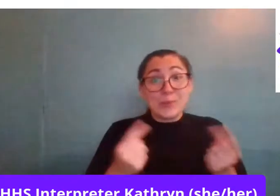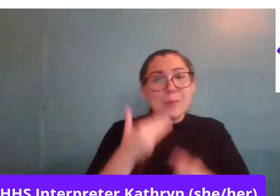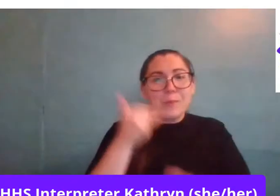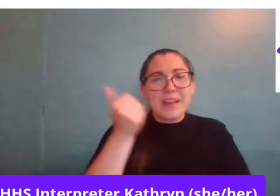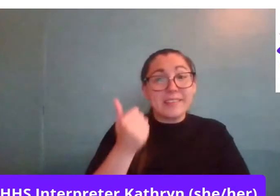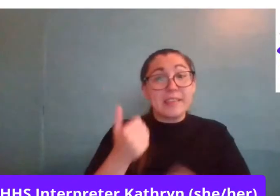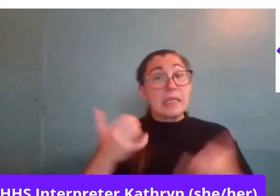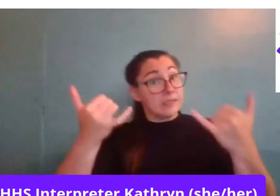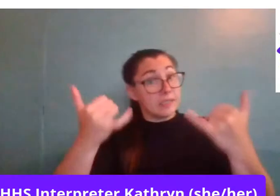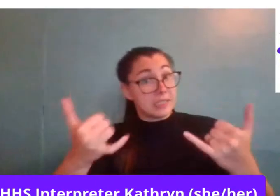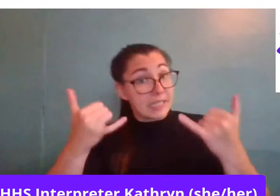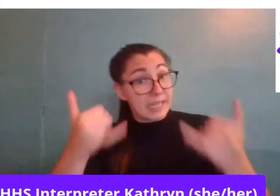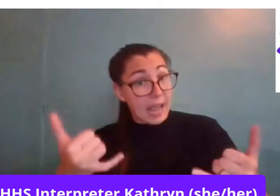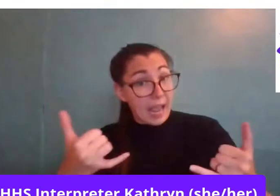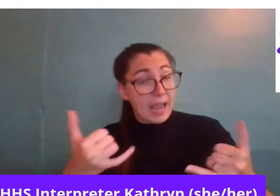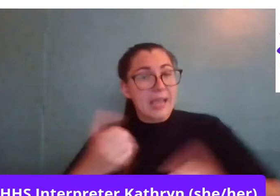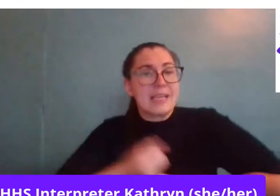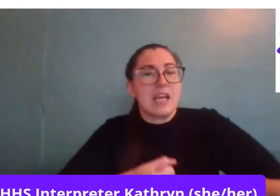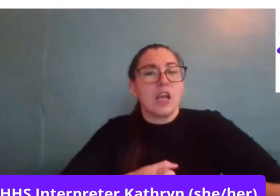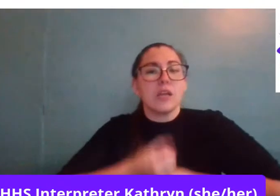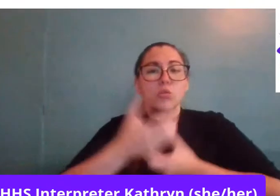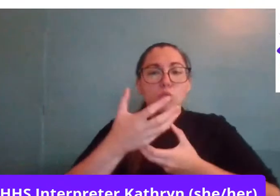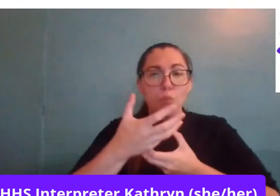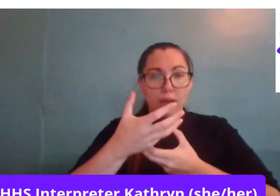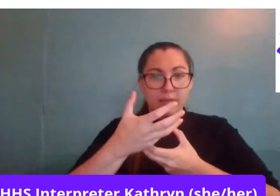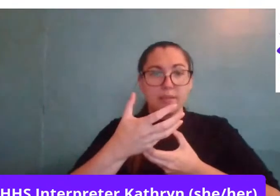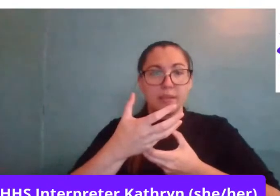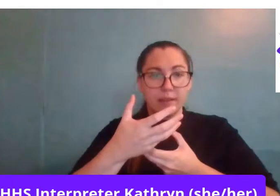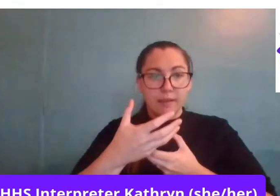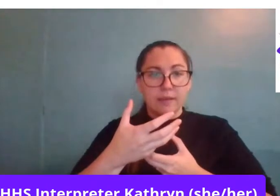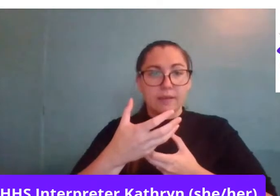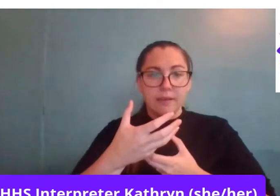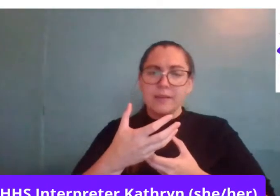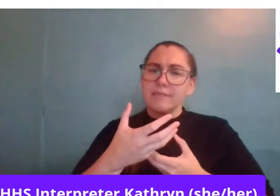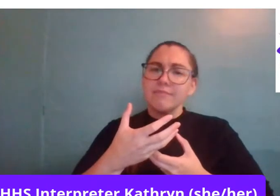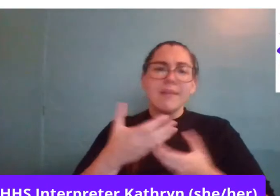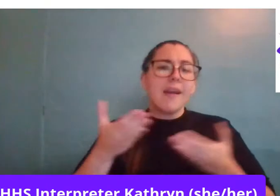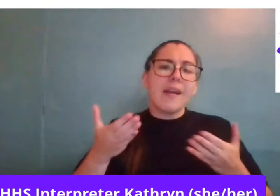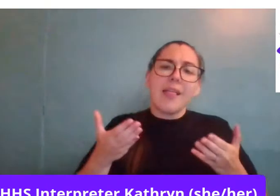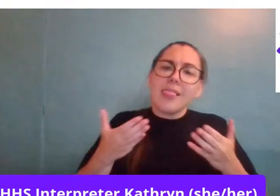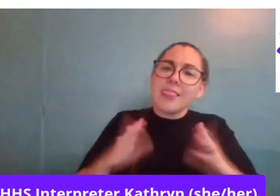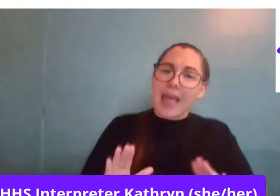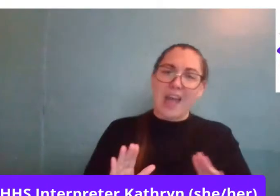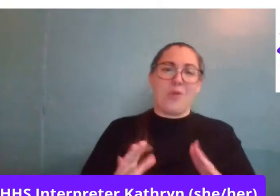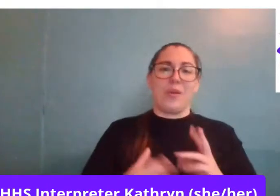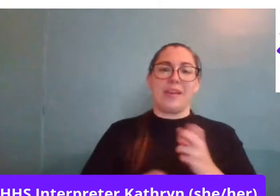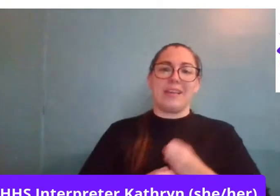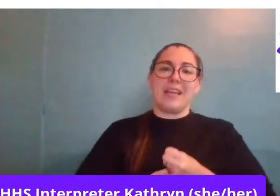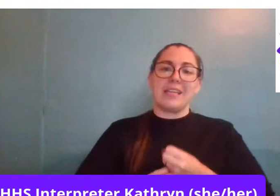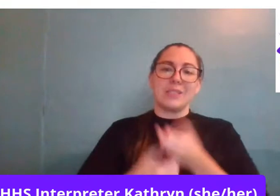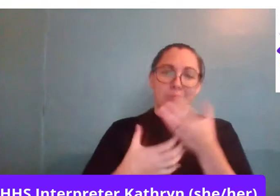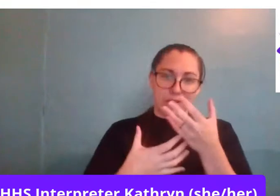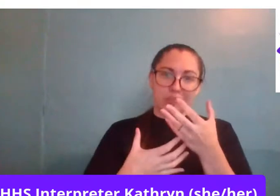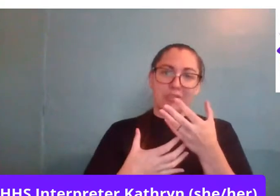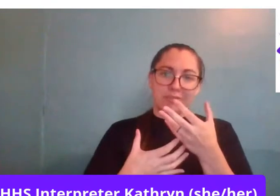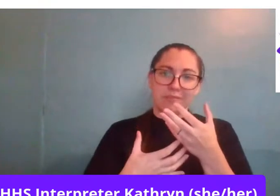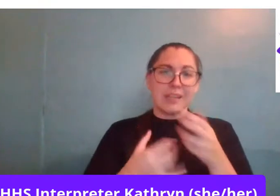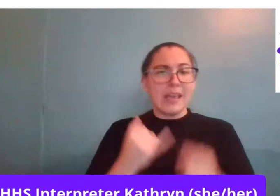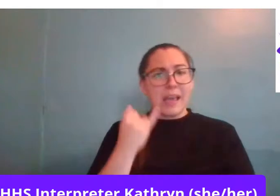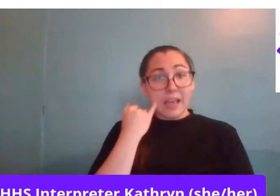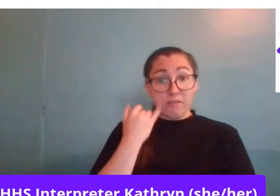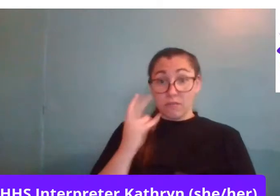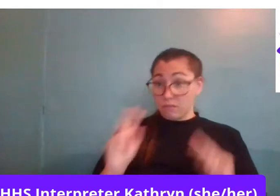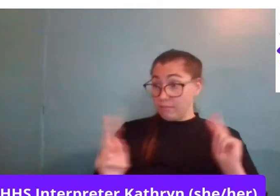is expressing and allowing expression for those who want to live